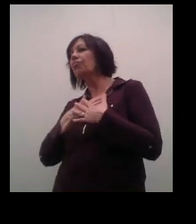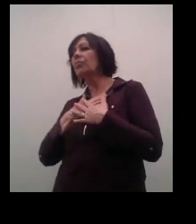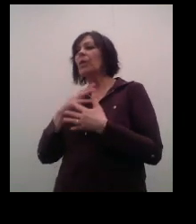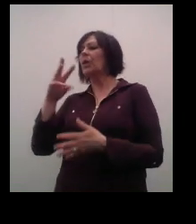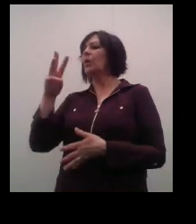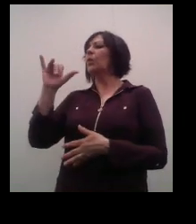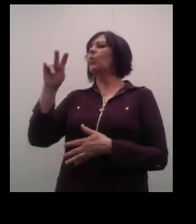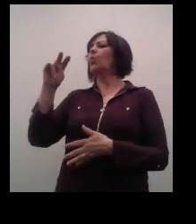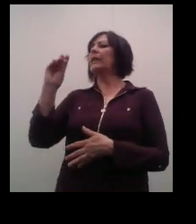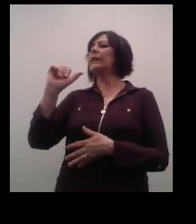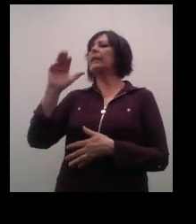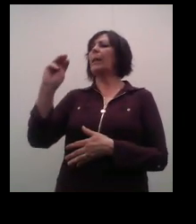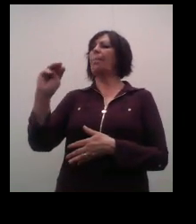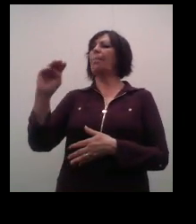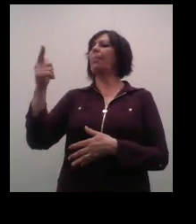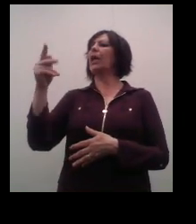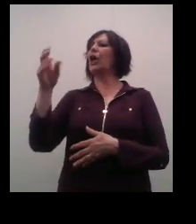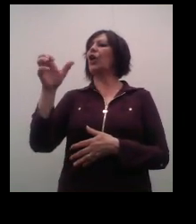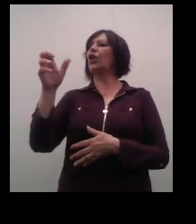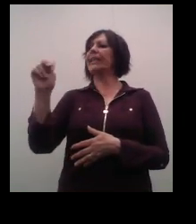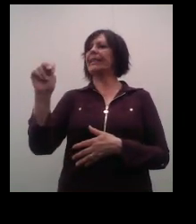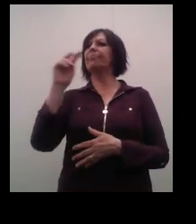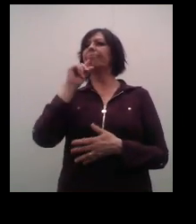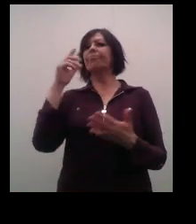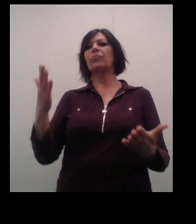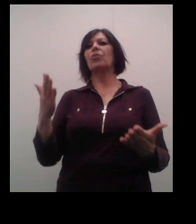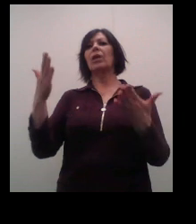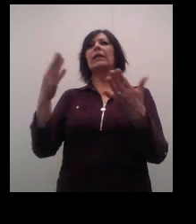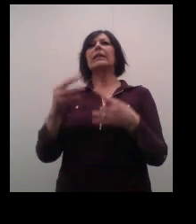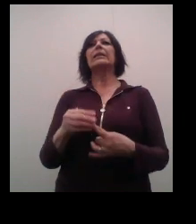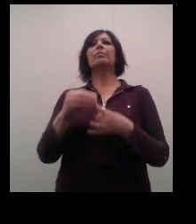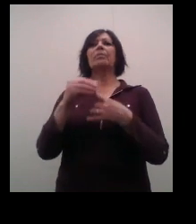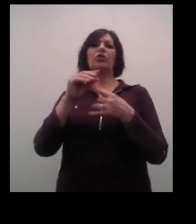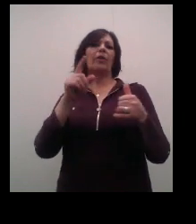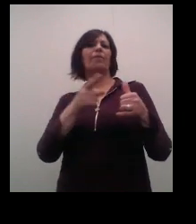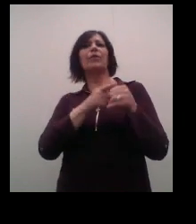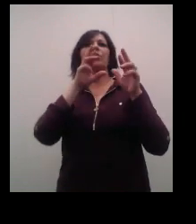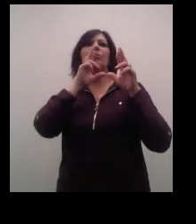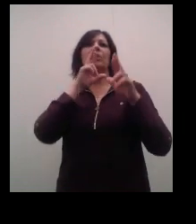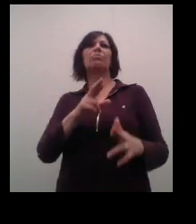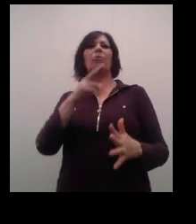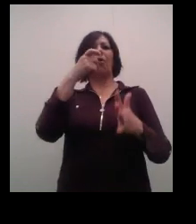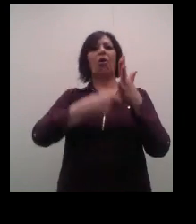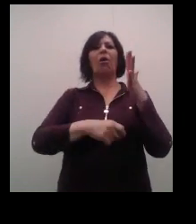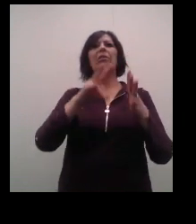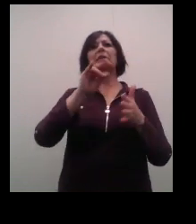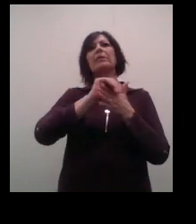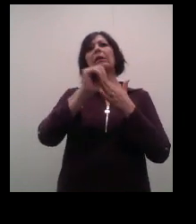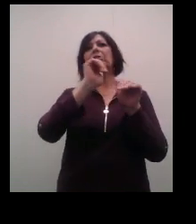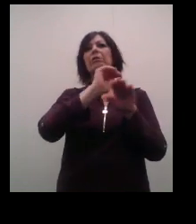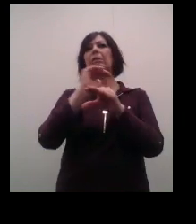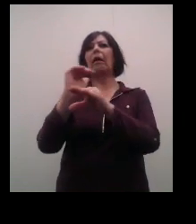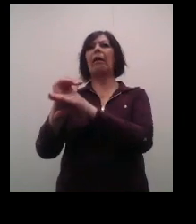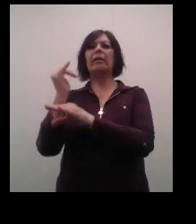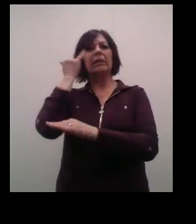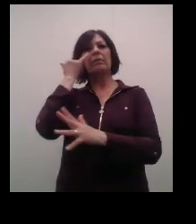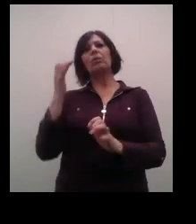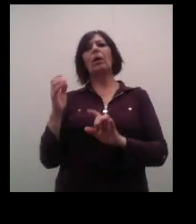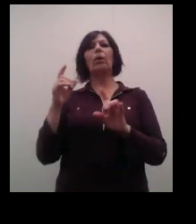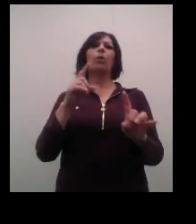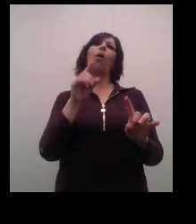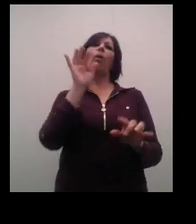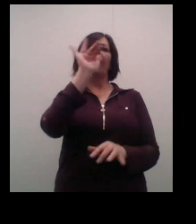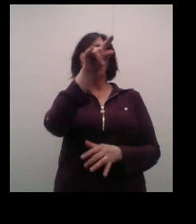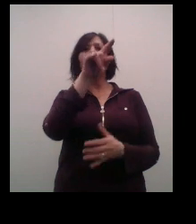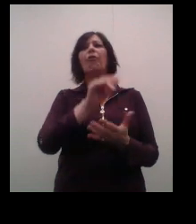Garden in Buffalo, downtown Buffalo, is offering a special first responder rate for $70 a night if first responders want to